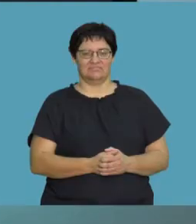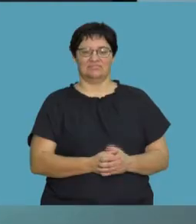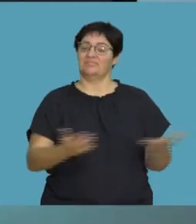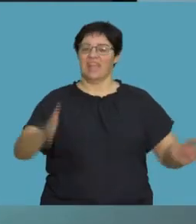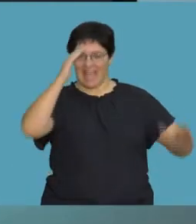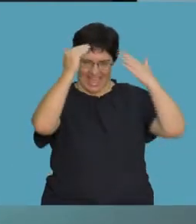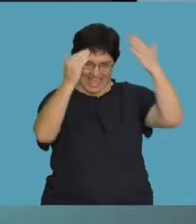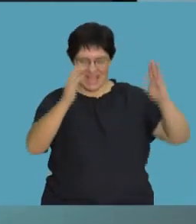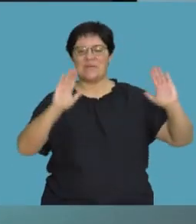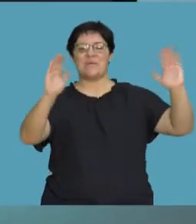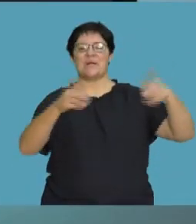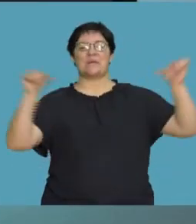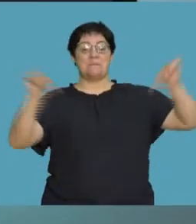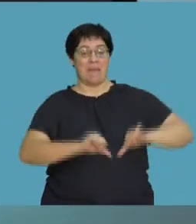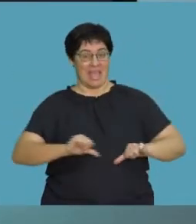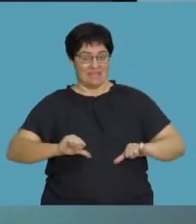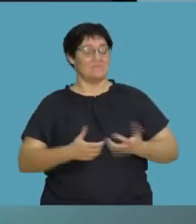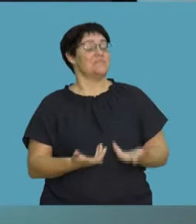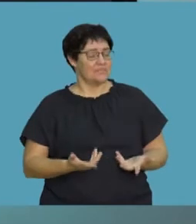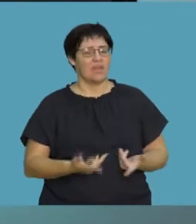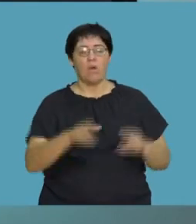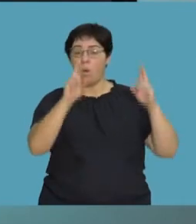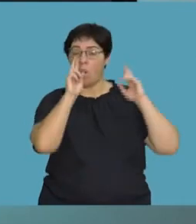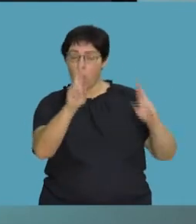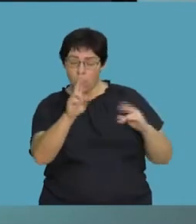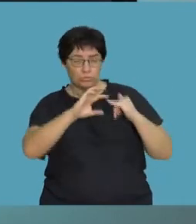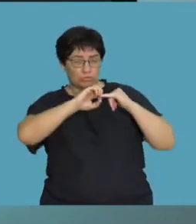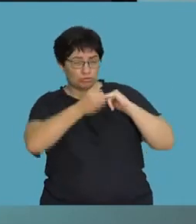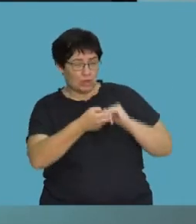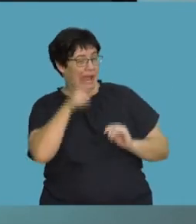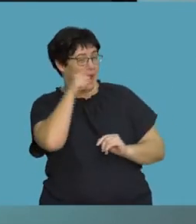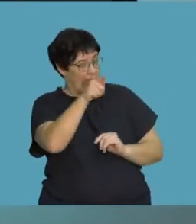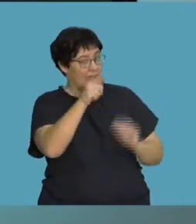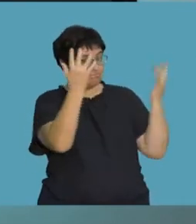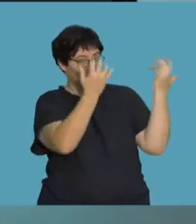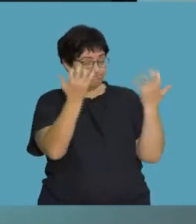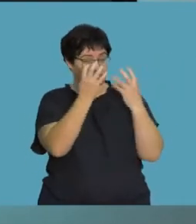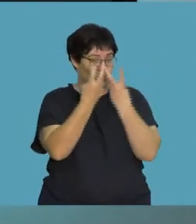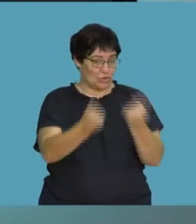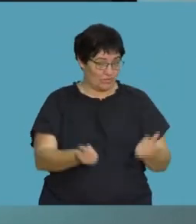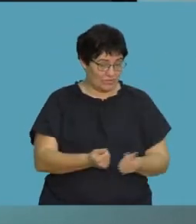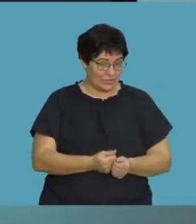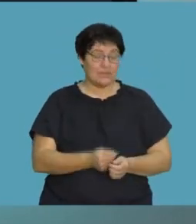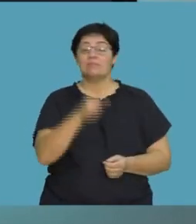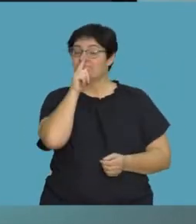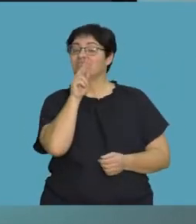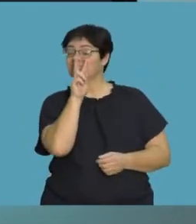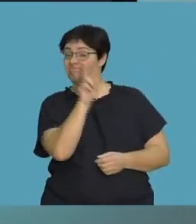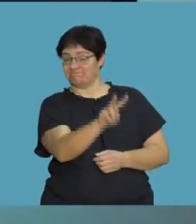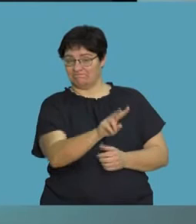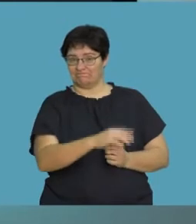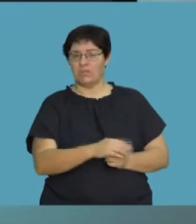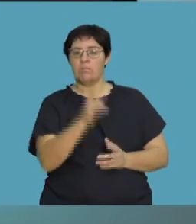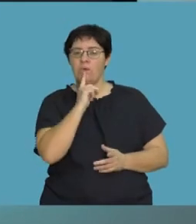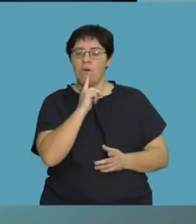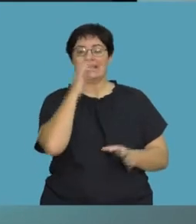Hi guys, welcome back from the ad break. So I hope you really did try this out, right? But let's quickly just have a look at it and